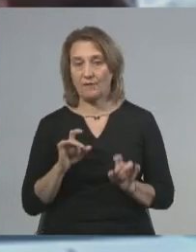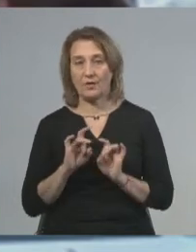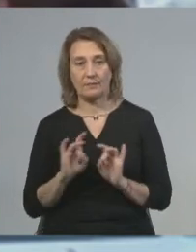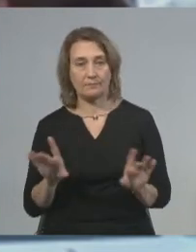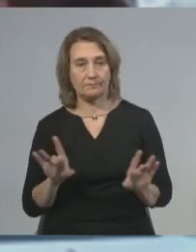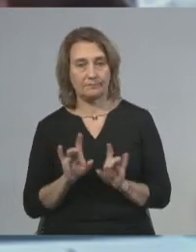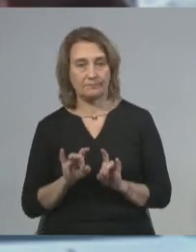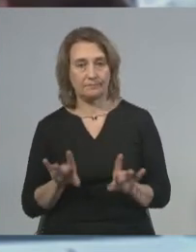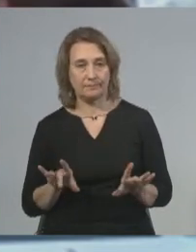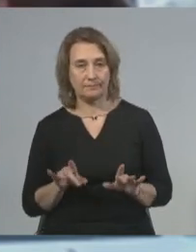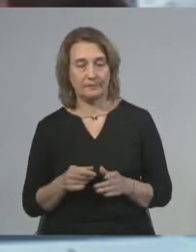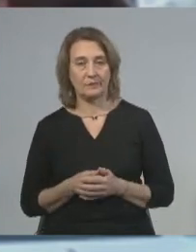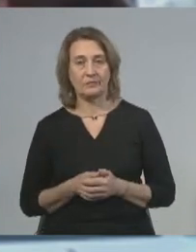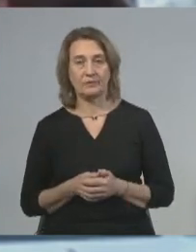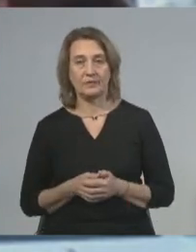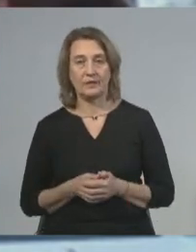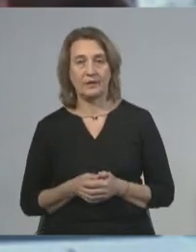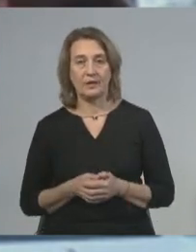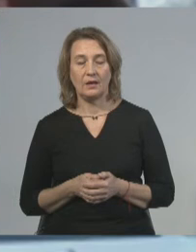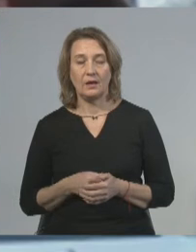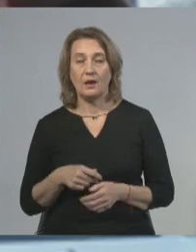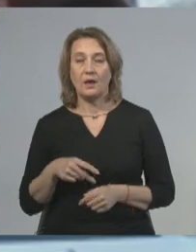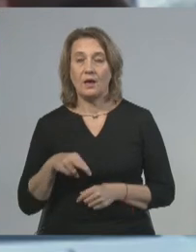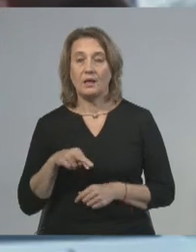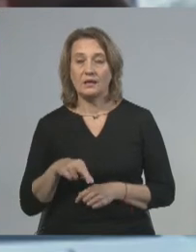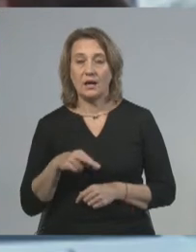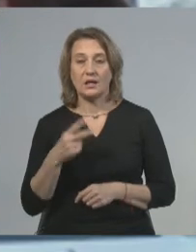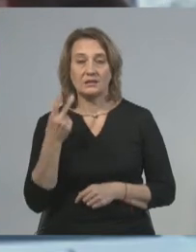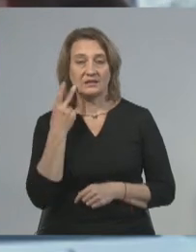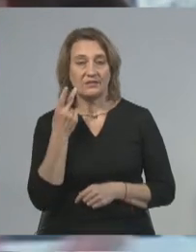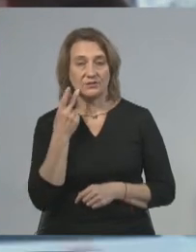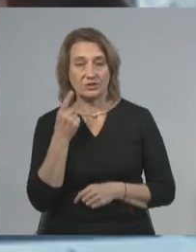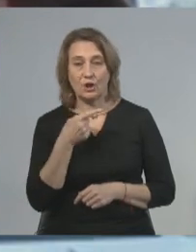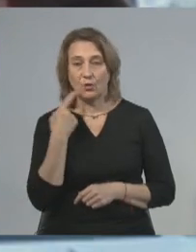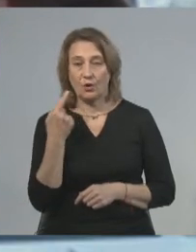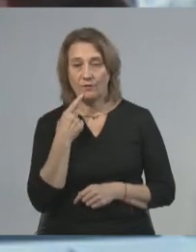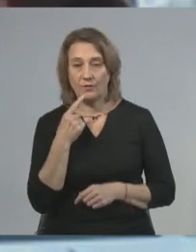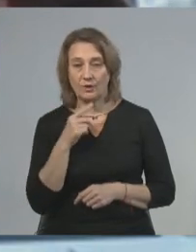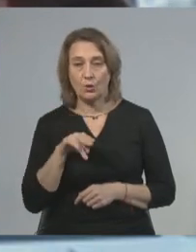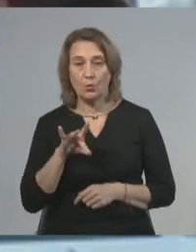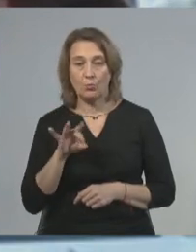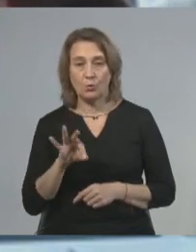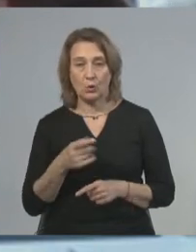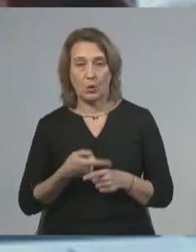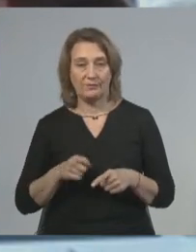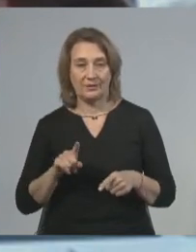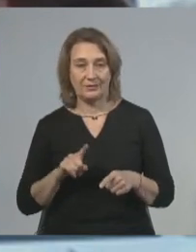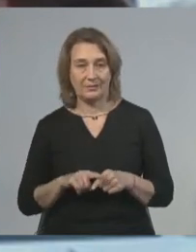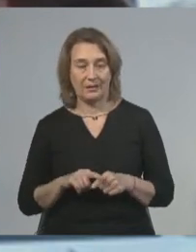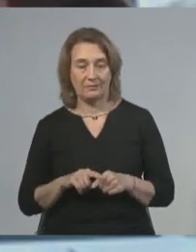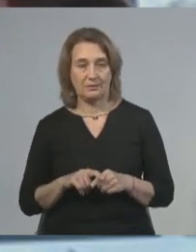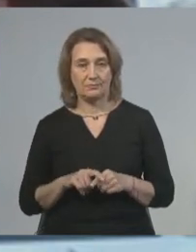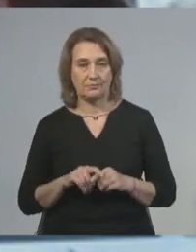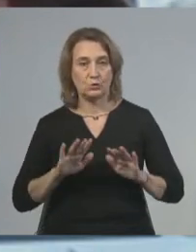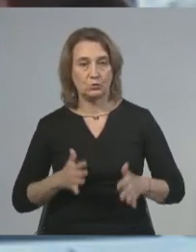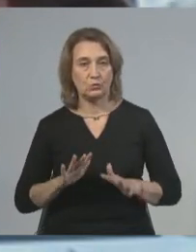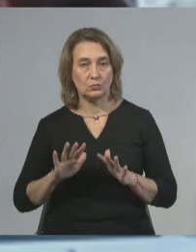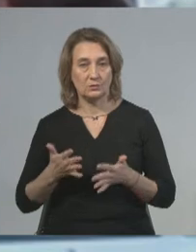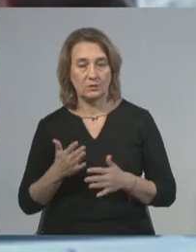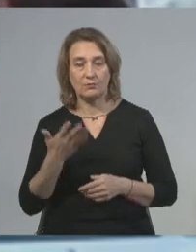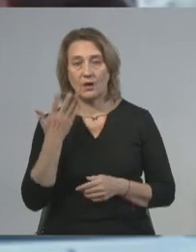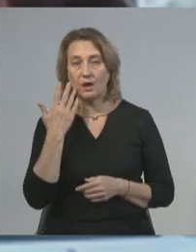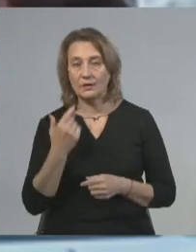i always put this reporting into phases first was the first 24 hours where everything comes out uh